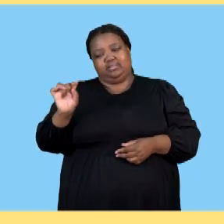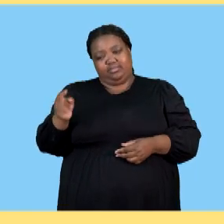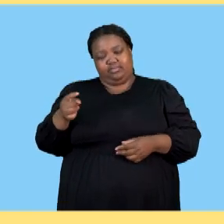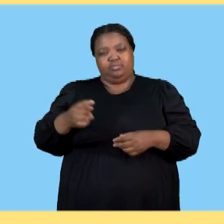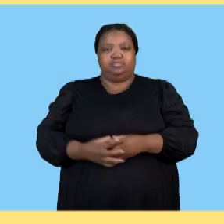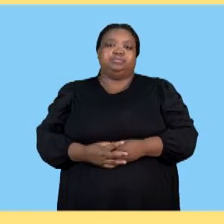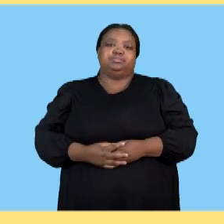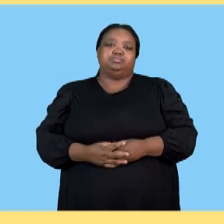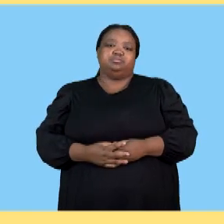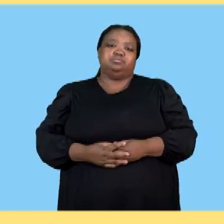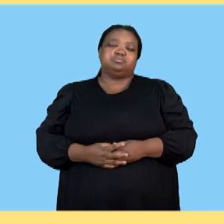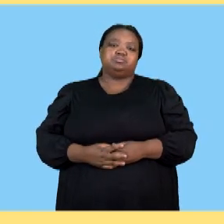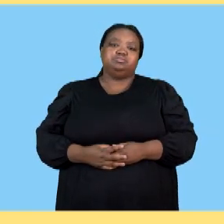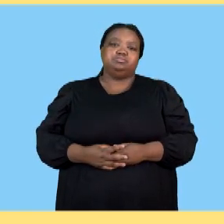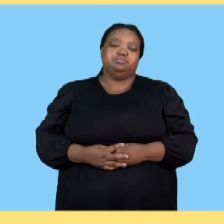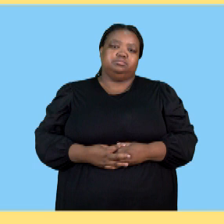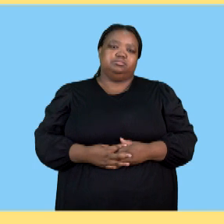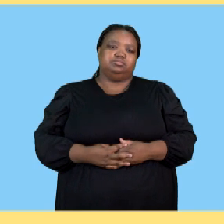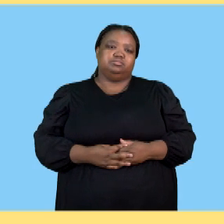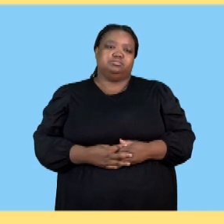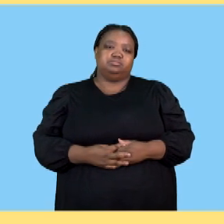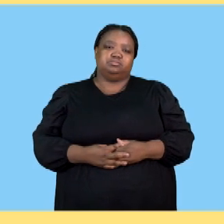90,000. Now that I have